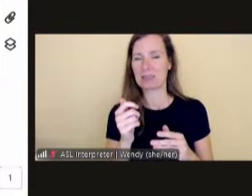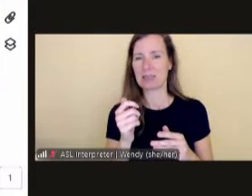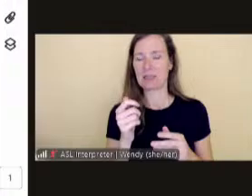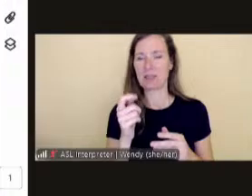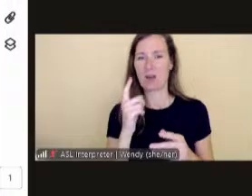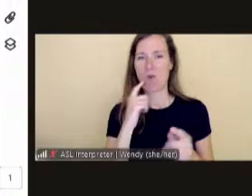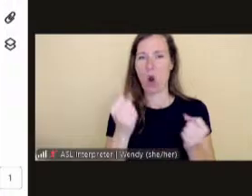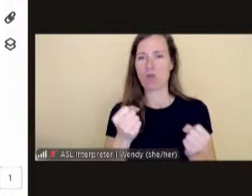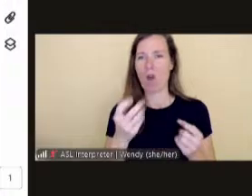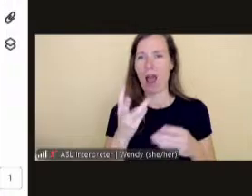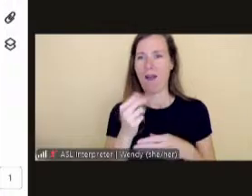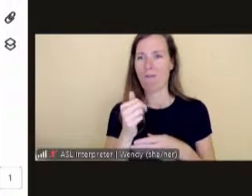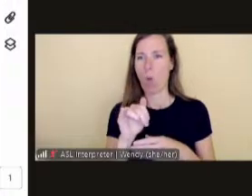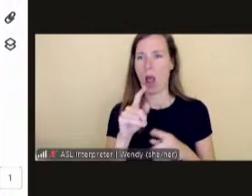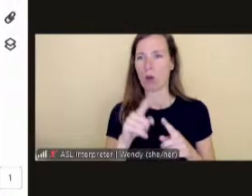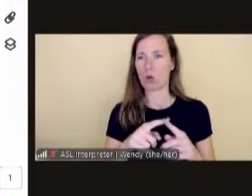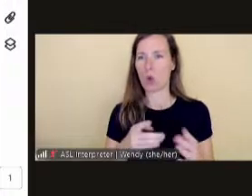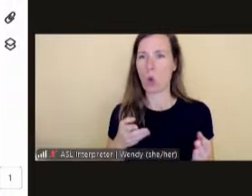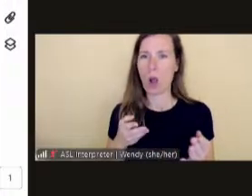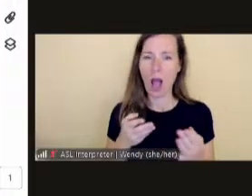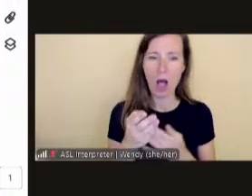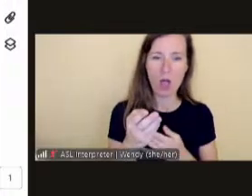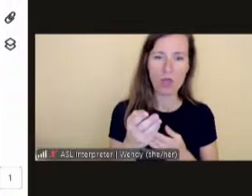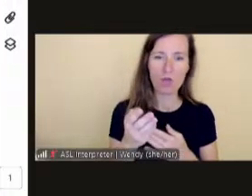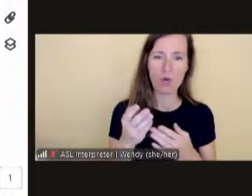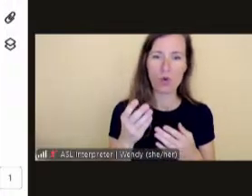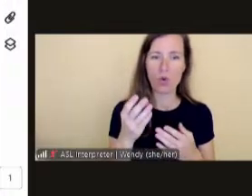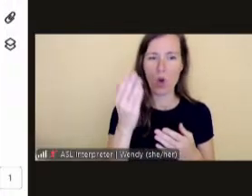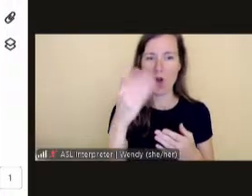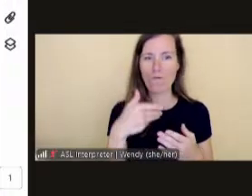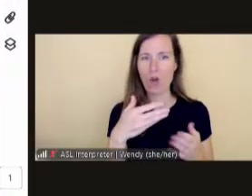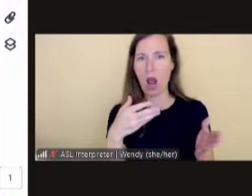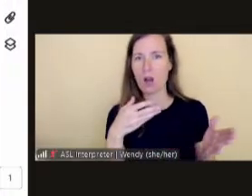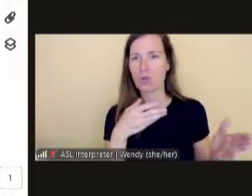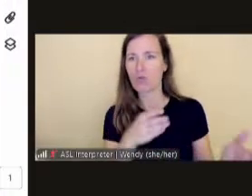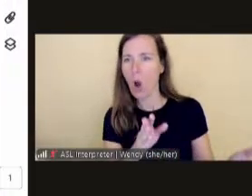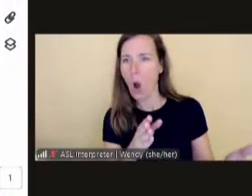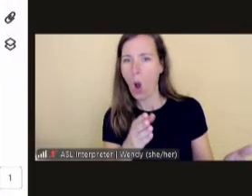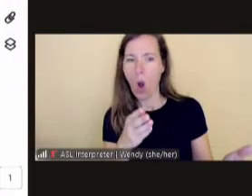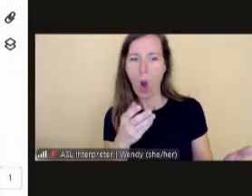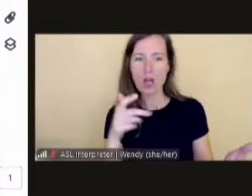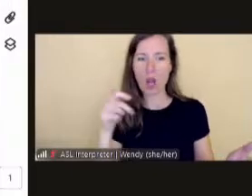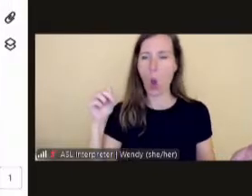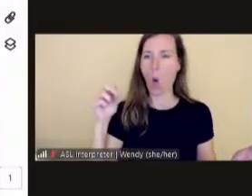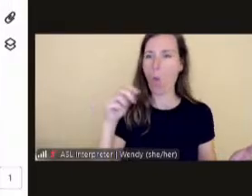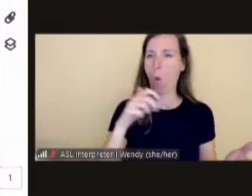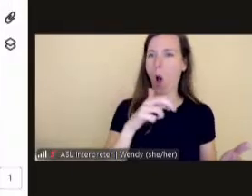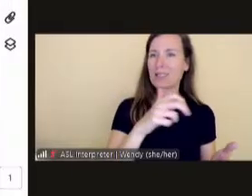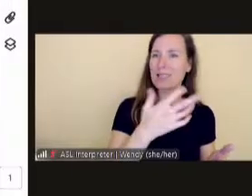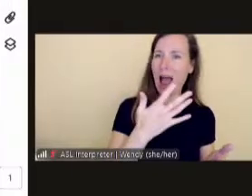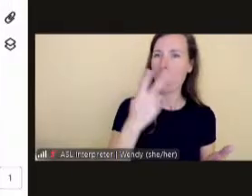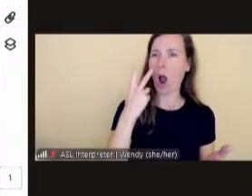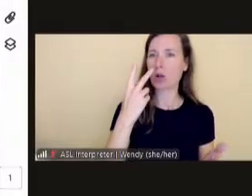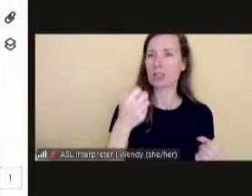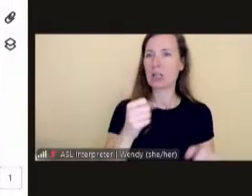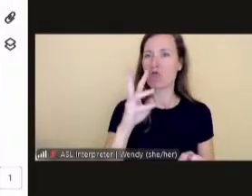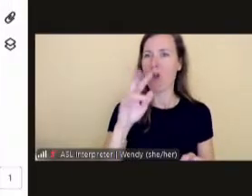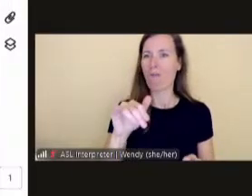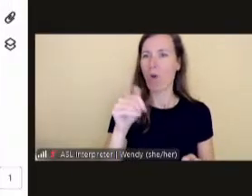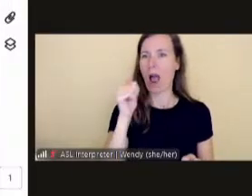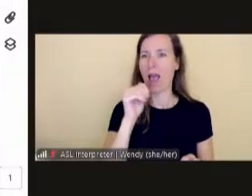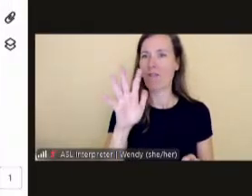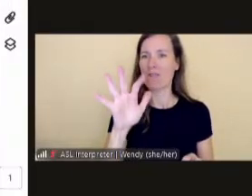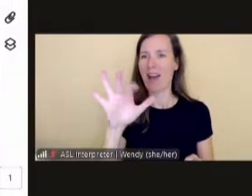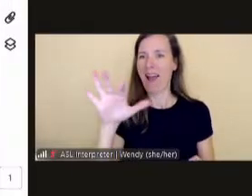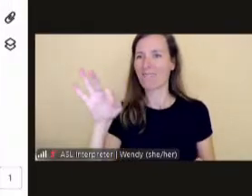front road and you're trying to walk down the sidewalk and you're hitting a driveway every 5 feet. And so this puts